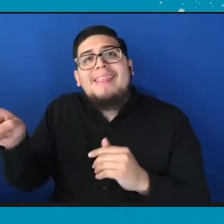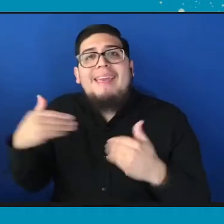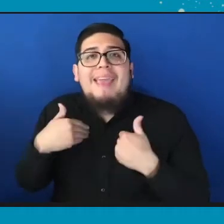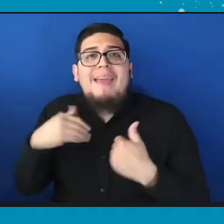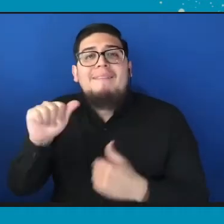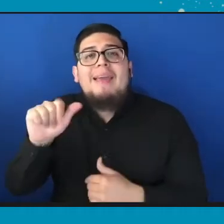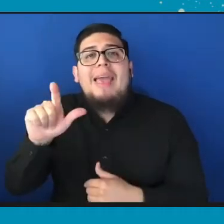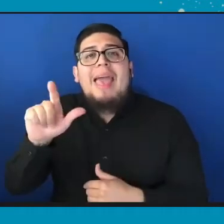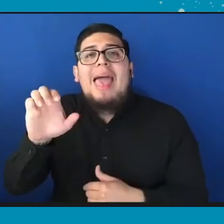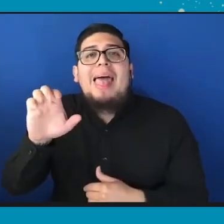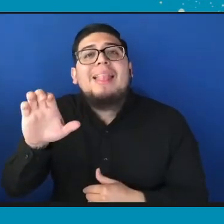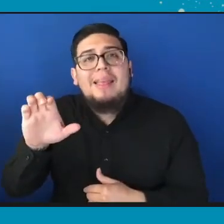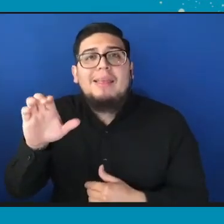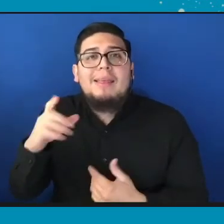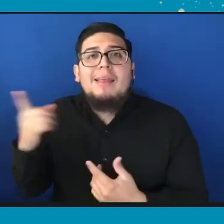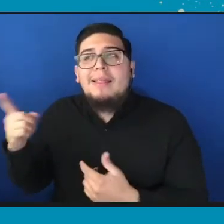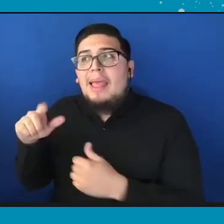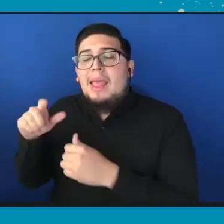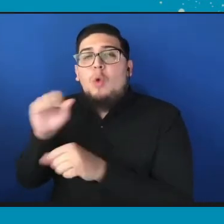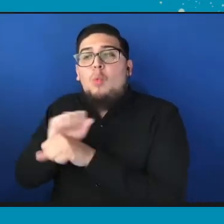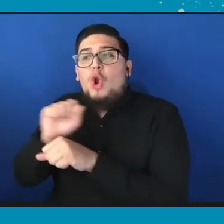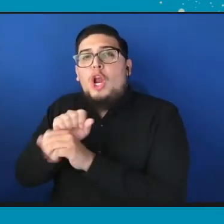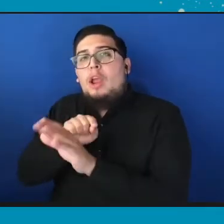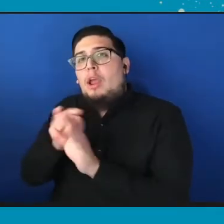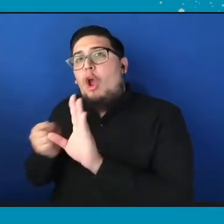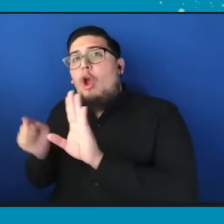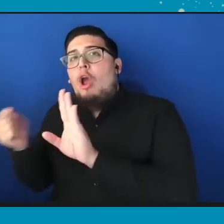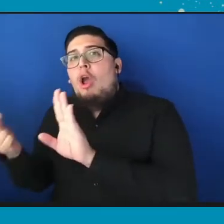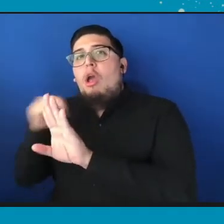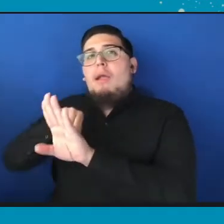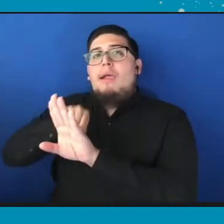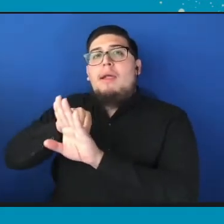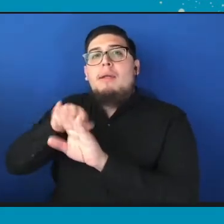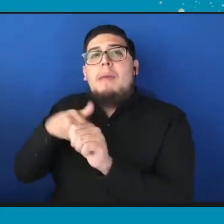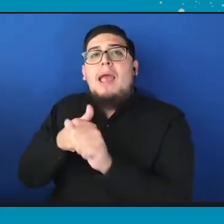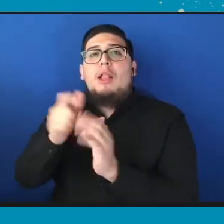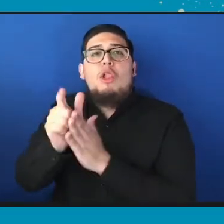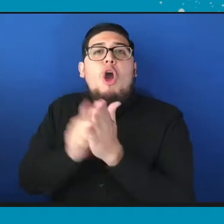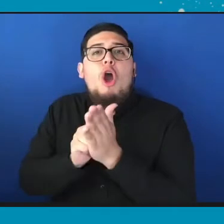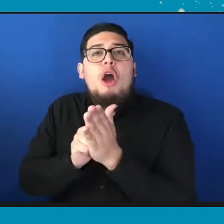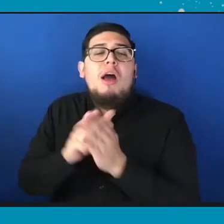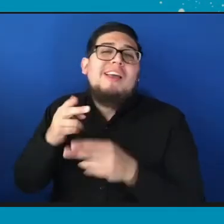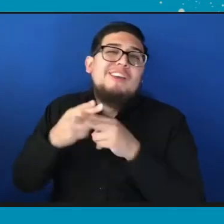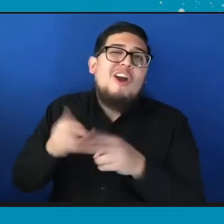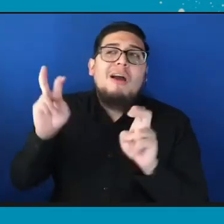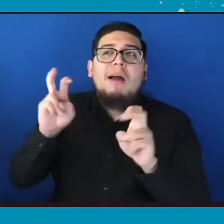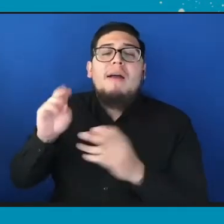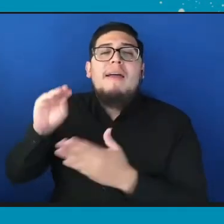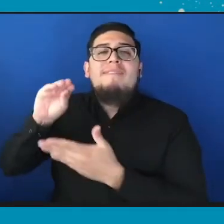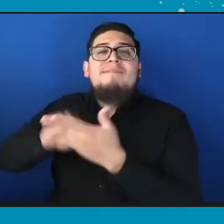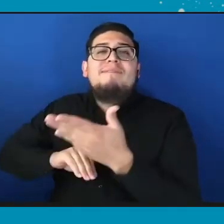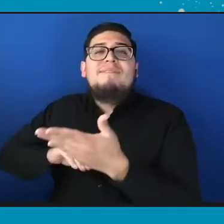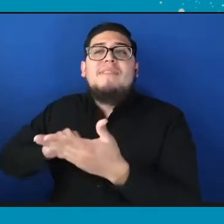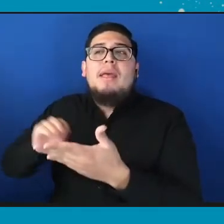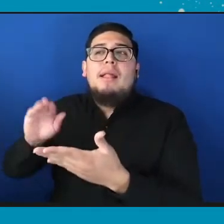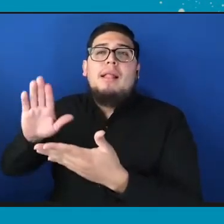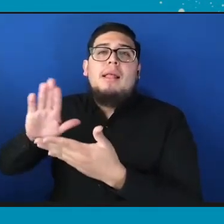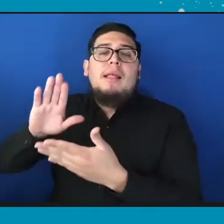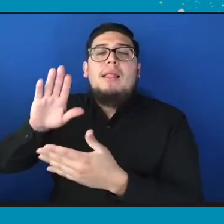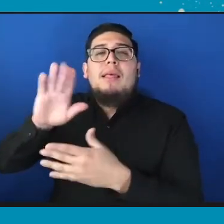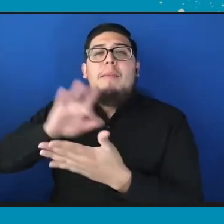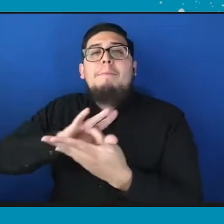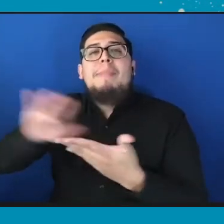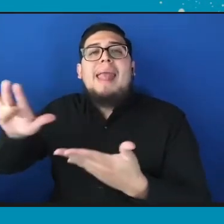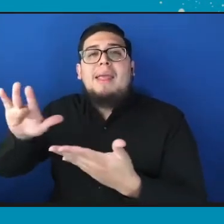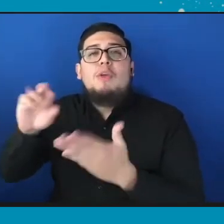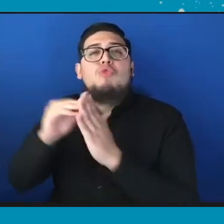up, and then the plans get disseminated. It's called fill in the blank legislation, basically, and it can spread really fast.